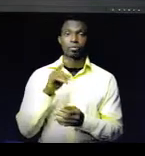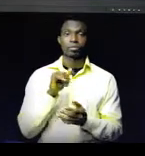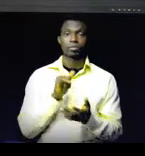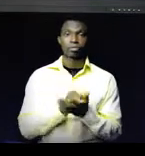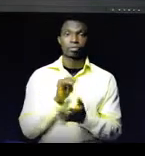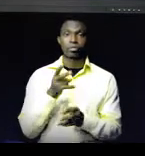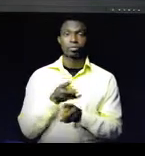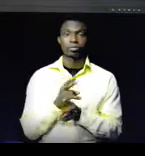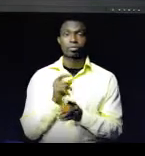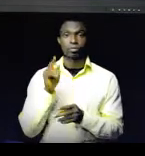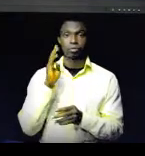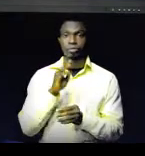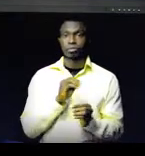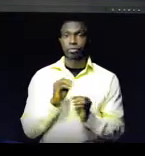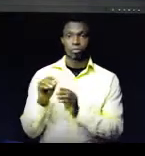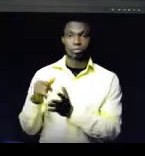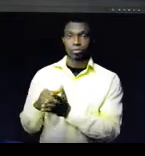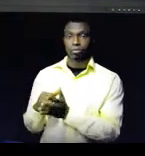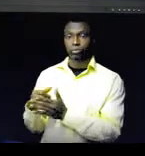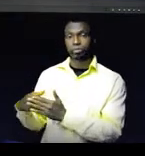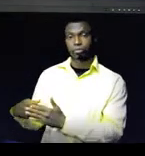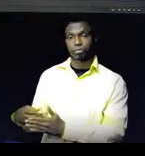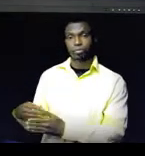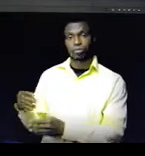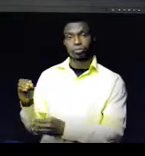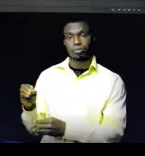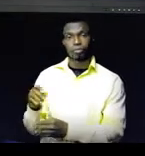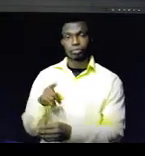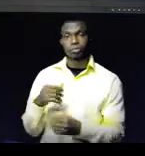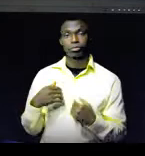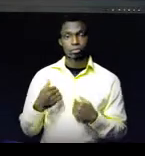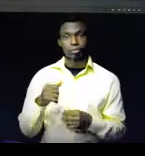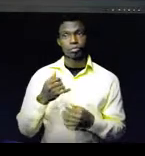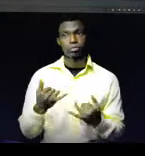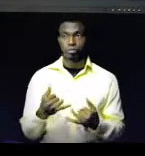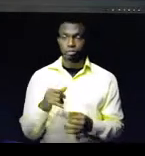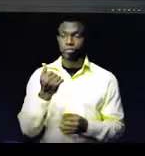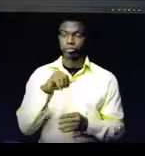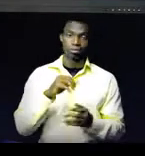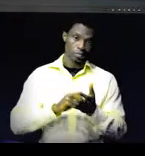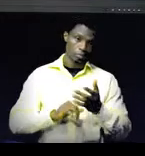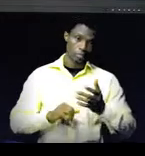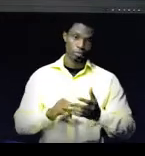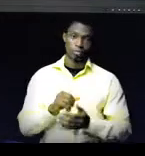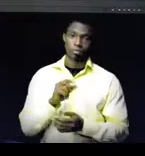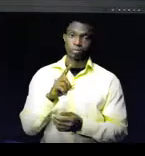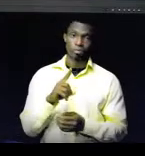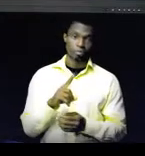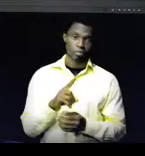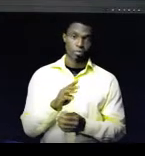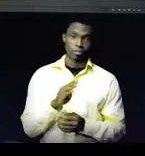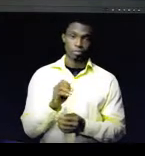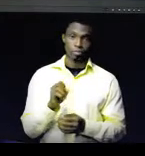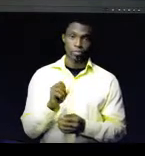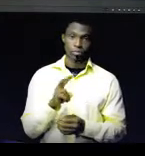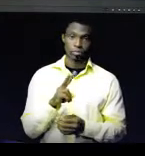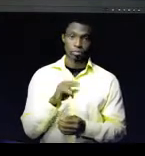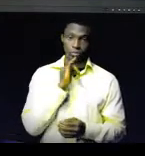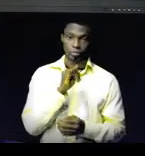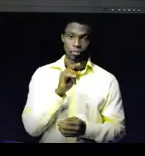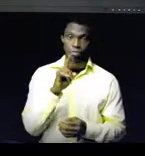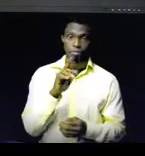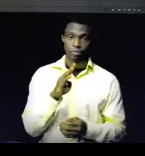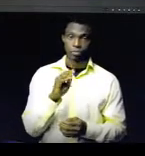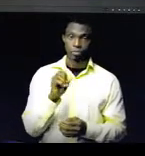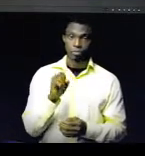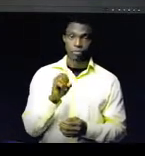base 2, remember that you'll be left with 1. Now the 1 that you have borrowed from here, you're going to put it beside the 0 here. Now you have 10. Now 10 base